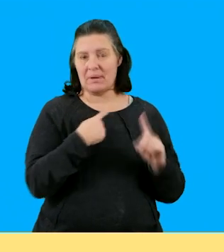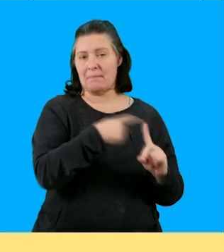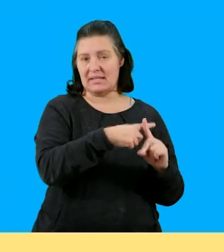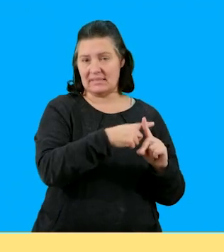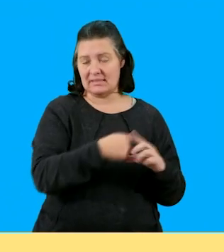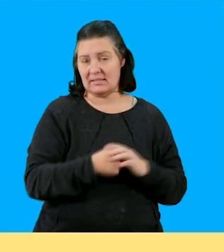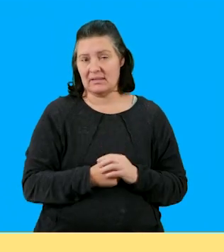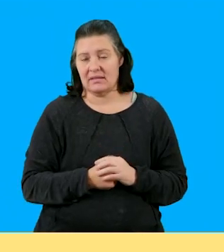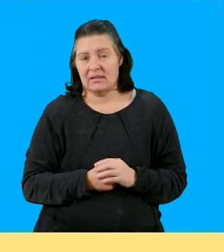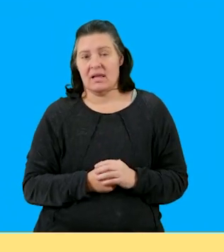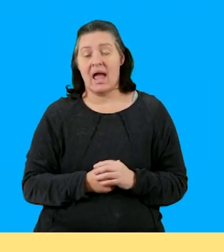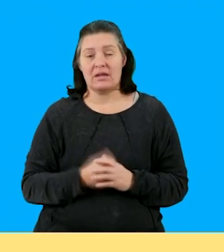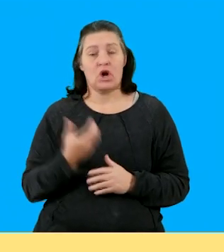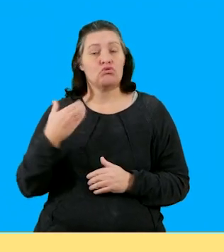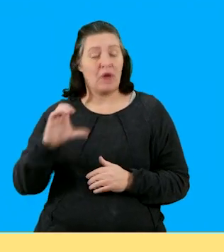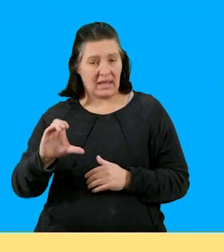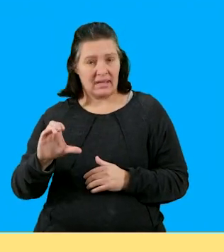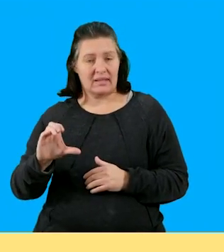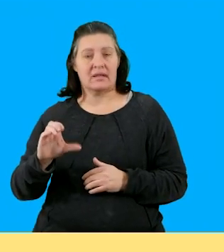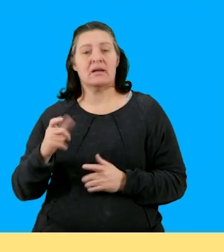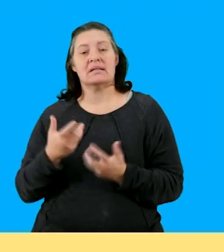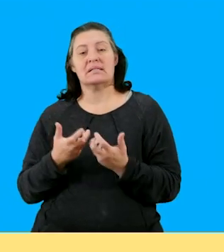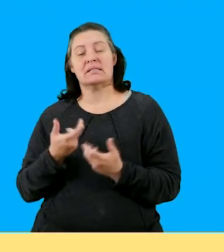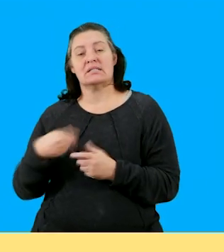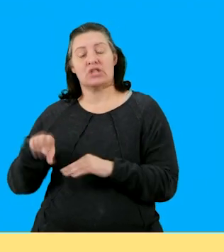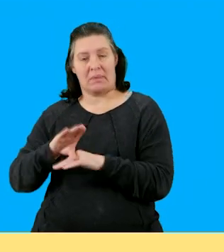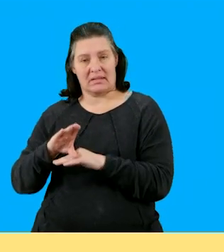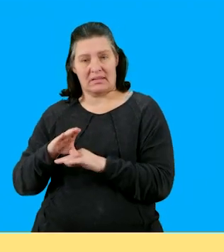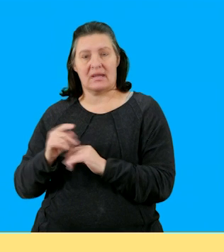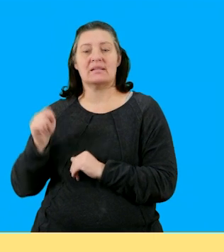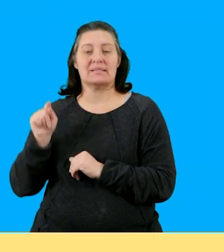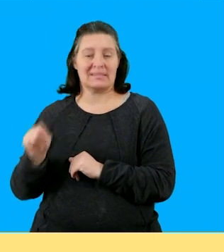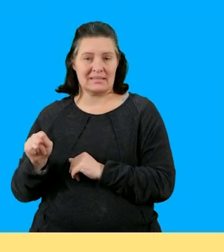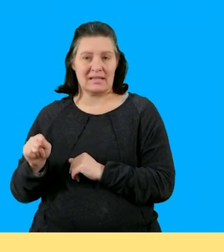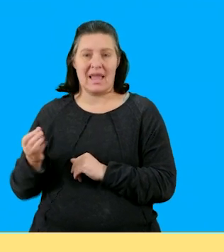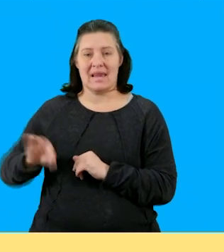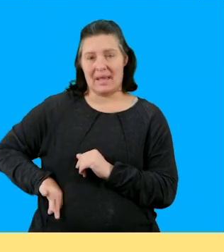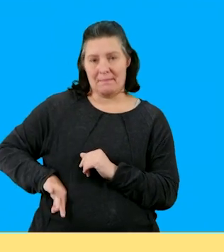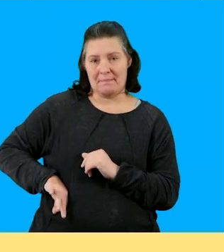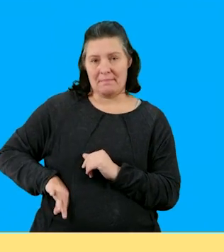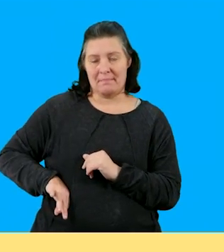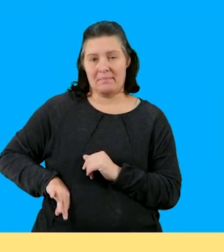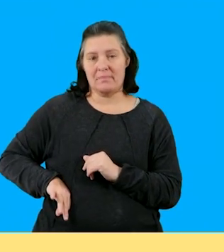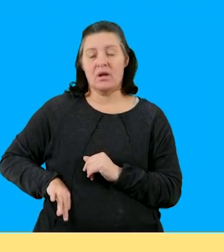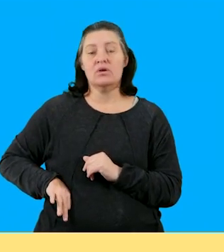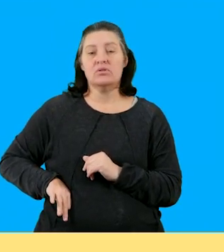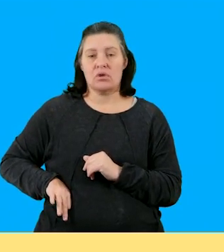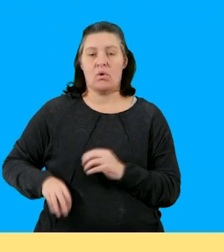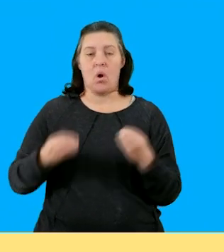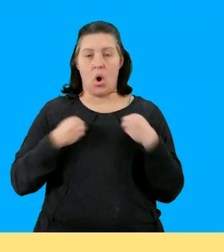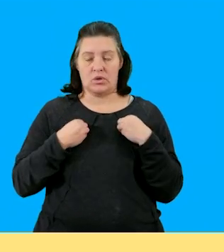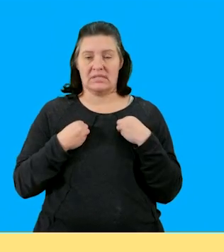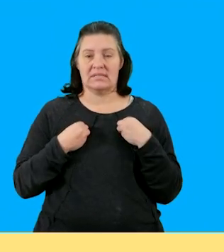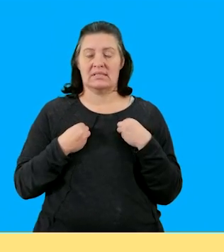goods returned. Has not been entered. The physical stock count showed trading stock